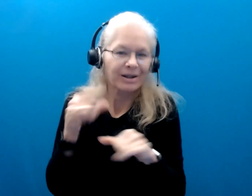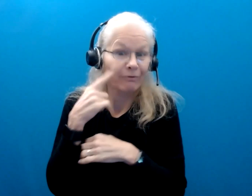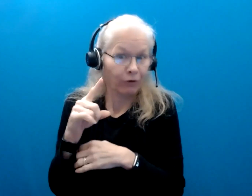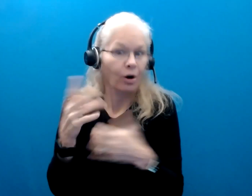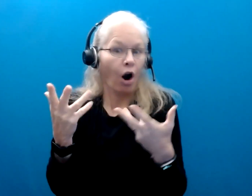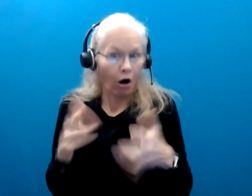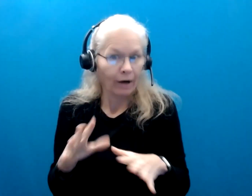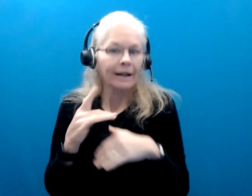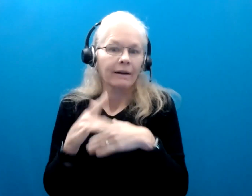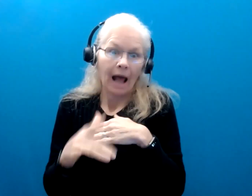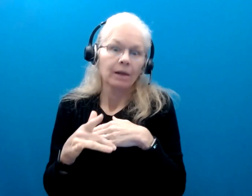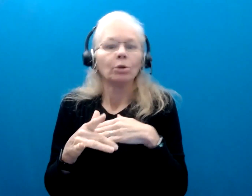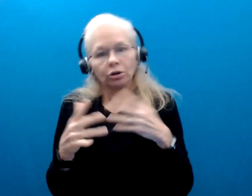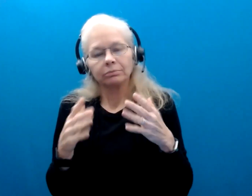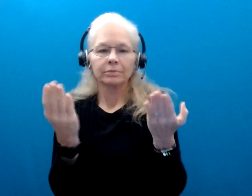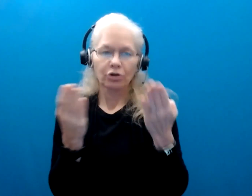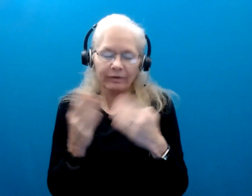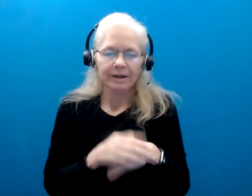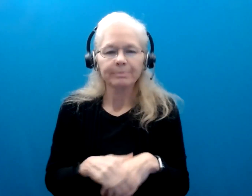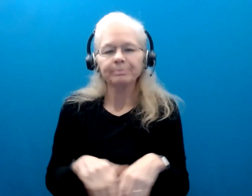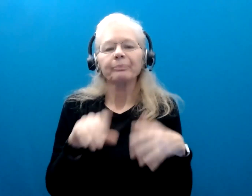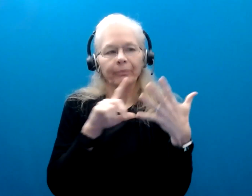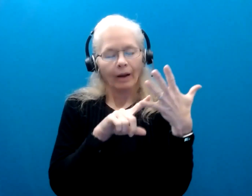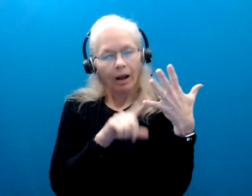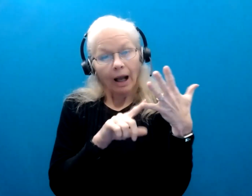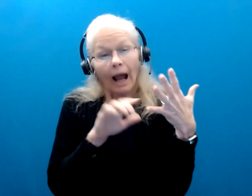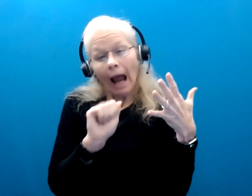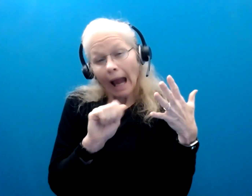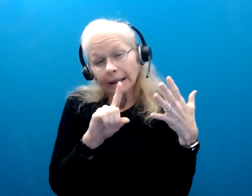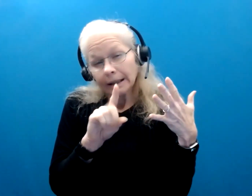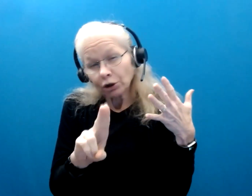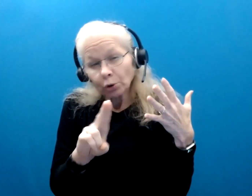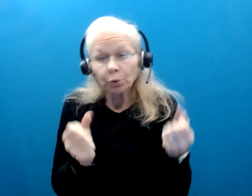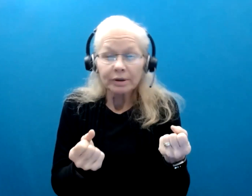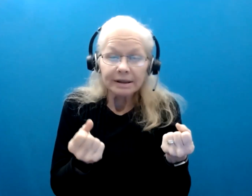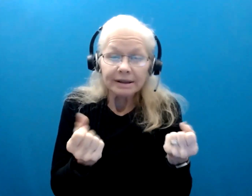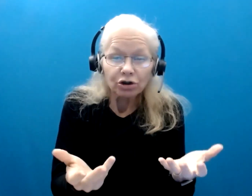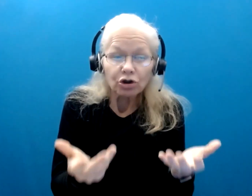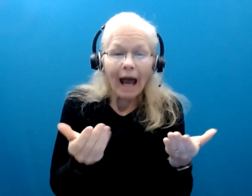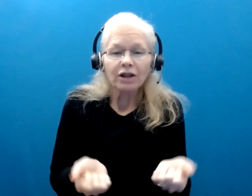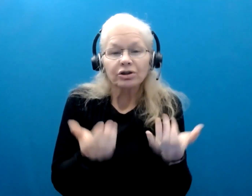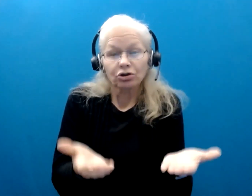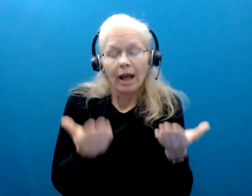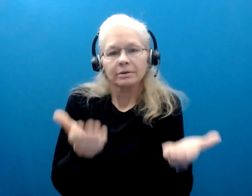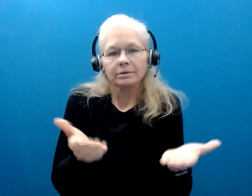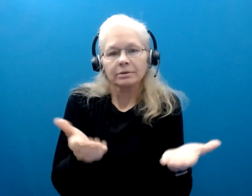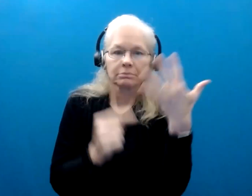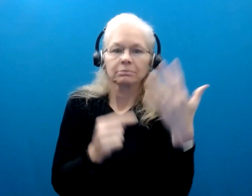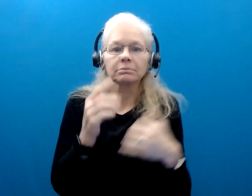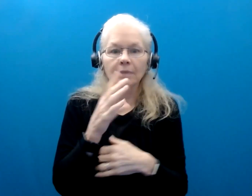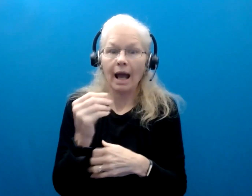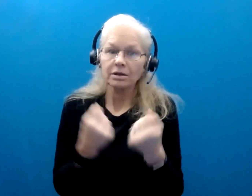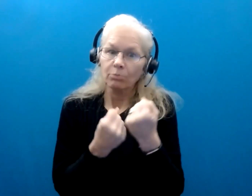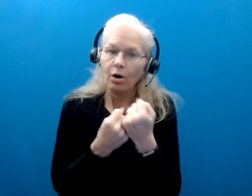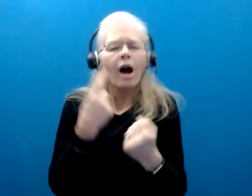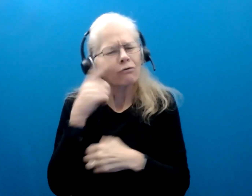in regards to some of the ADU suggestions, support as well to make that process